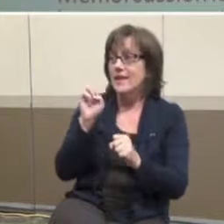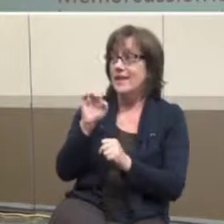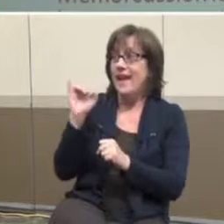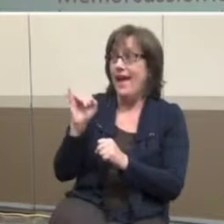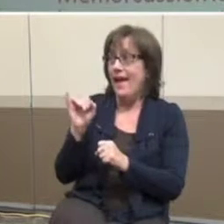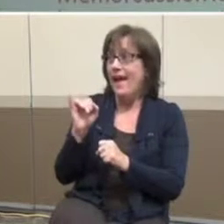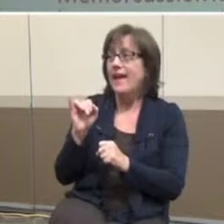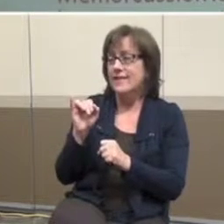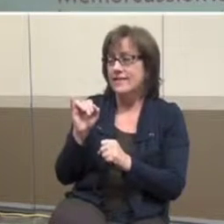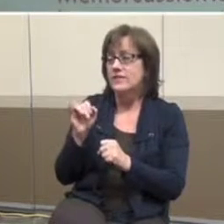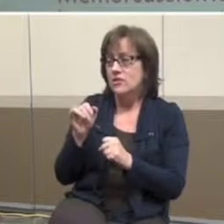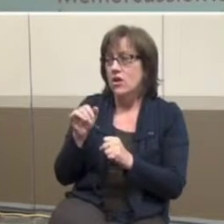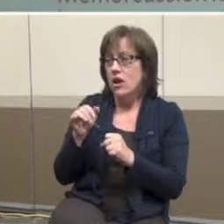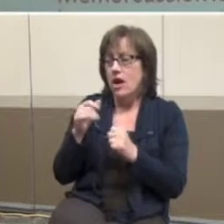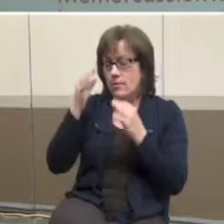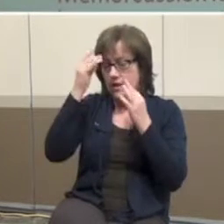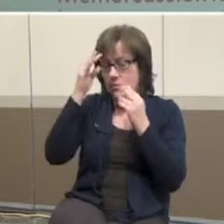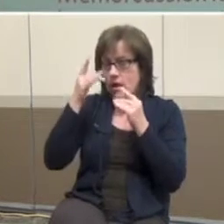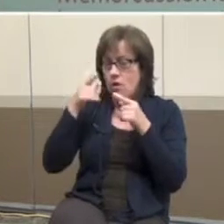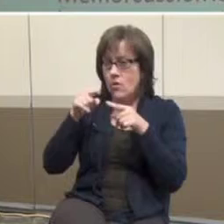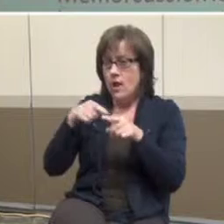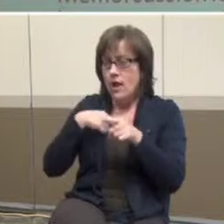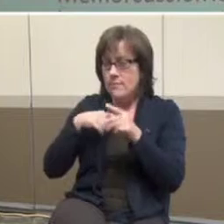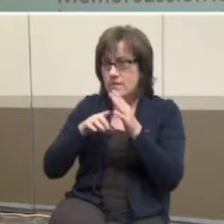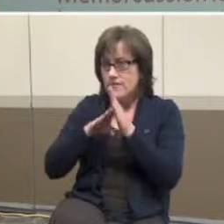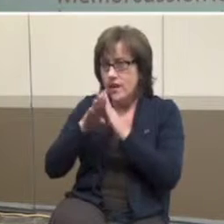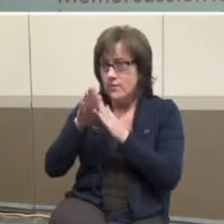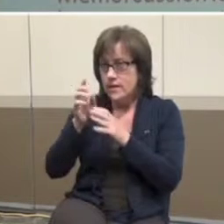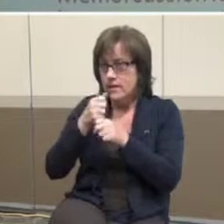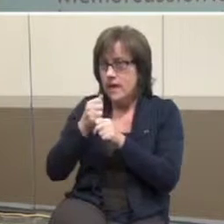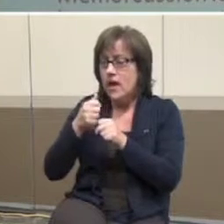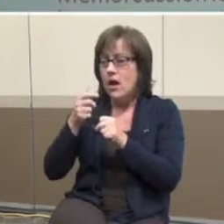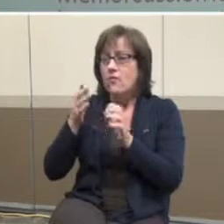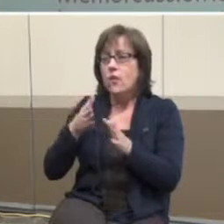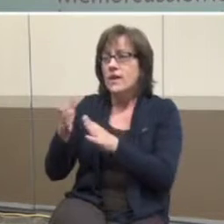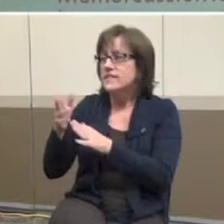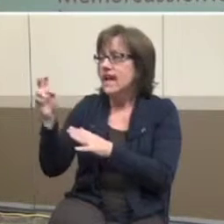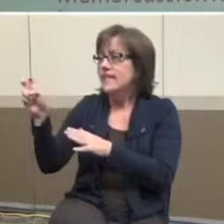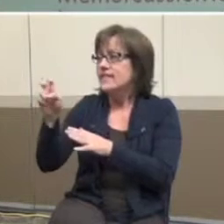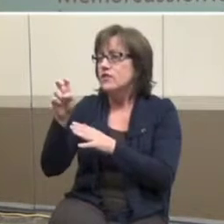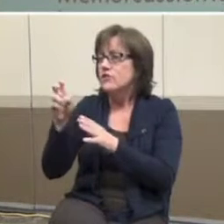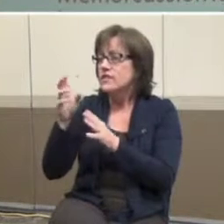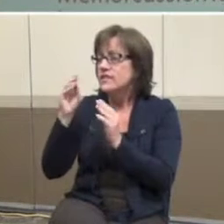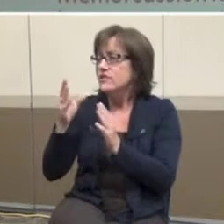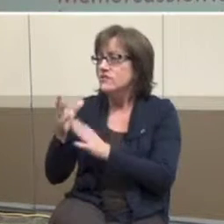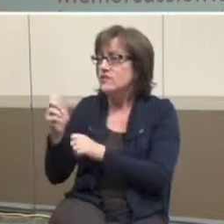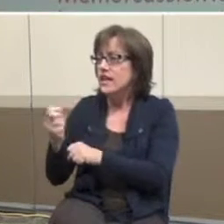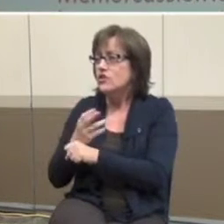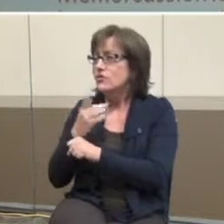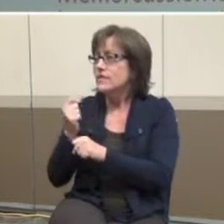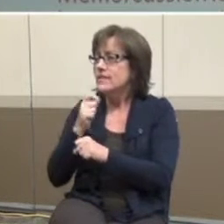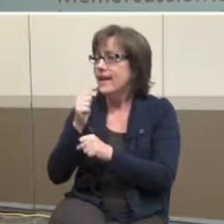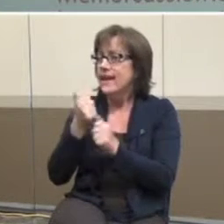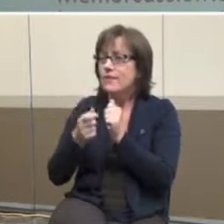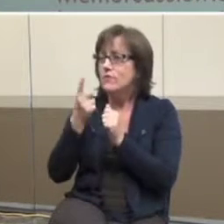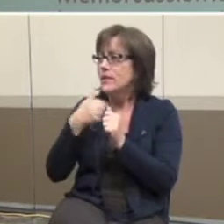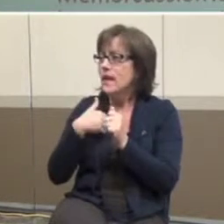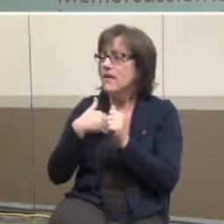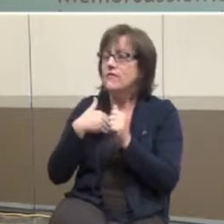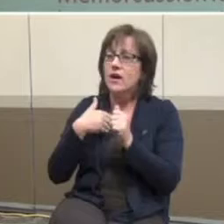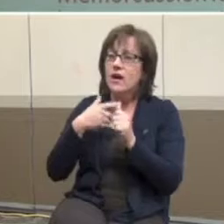really tried to think, as I was developing it, of ways that itinerants could use it. I'm like, not everyone has a whiteboard or a chalkboard in the room. I made like those